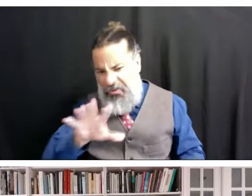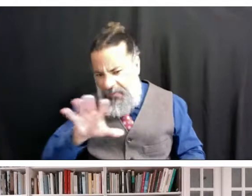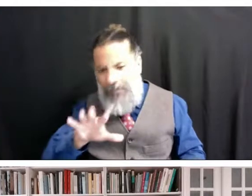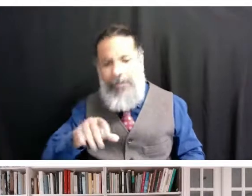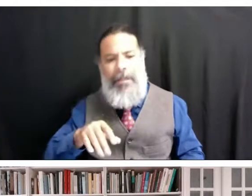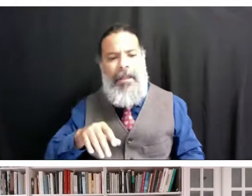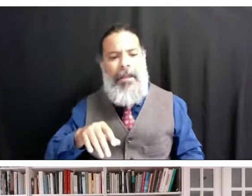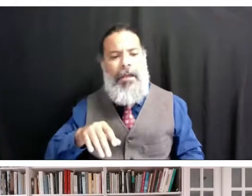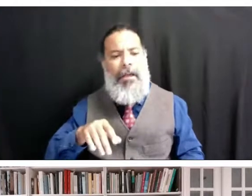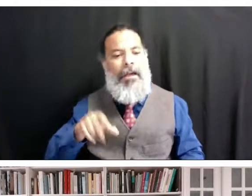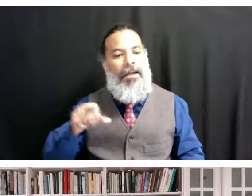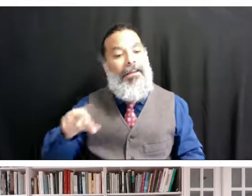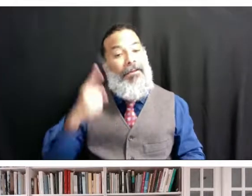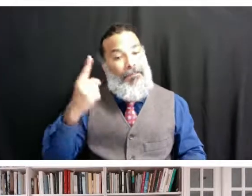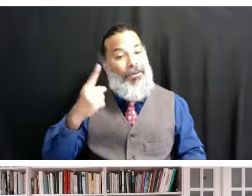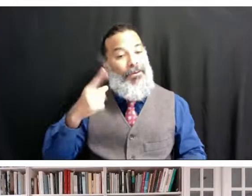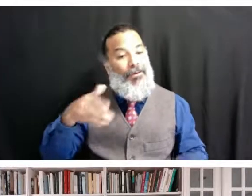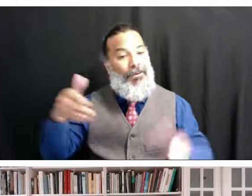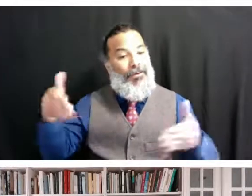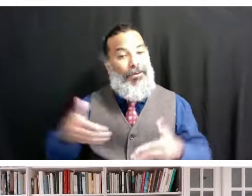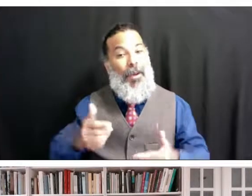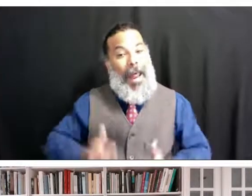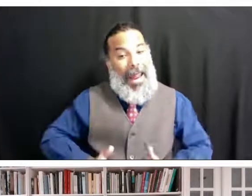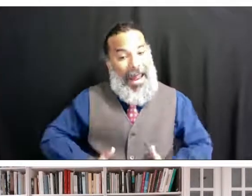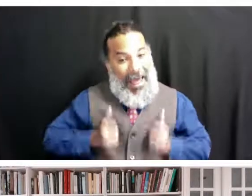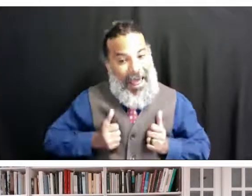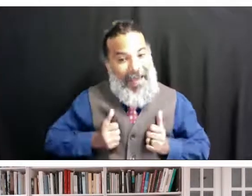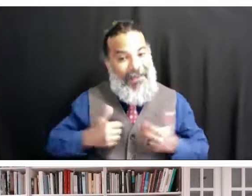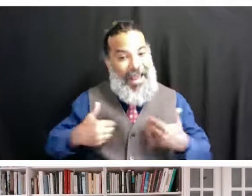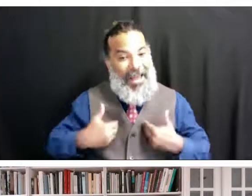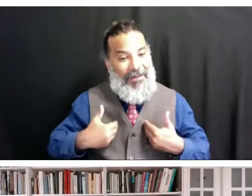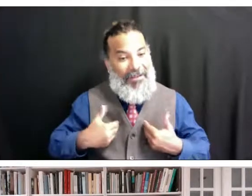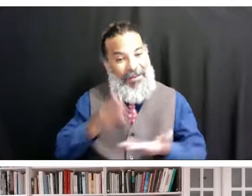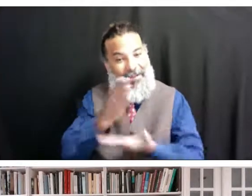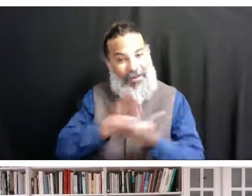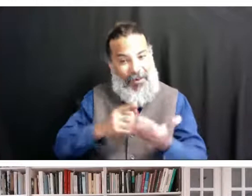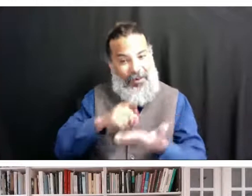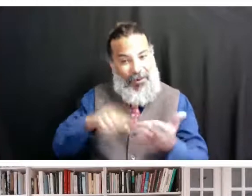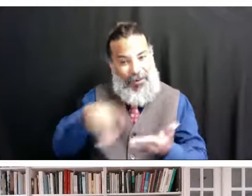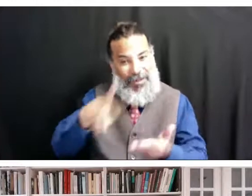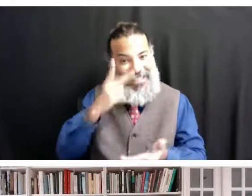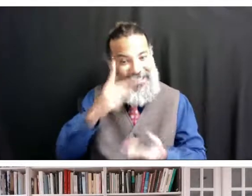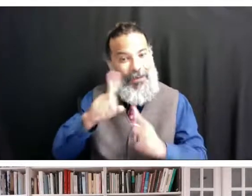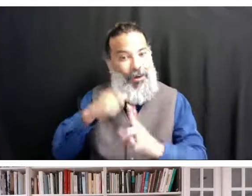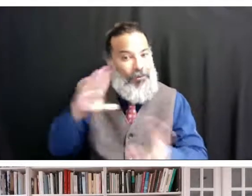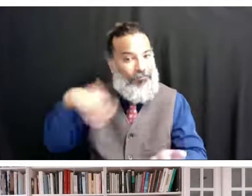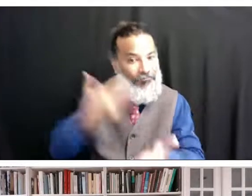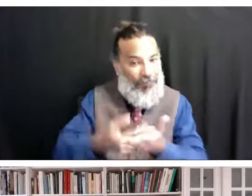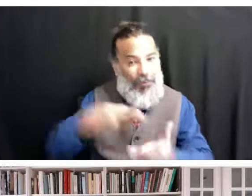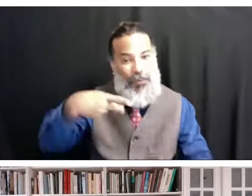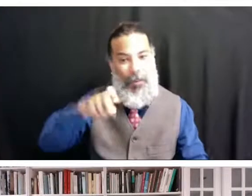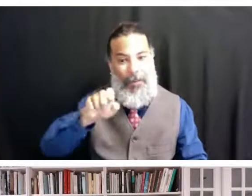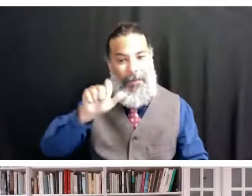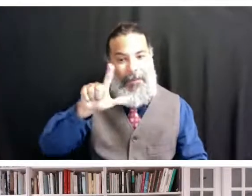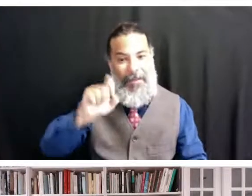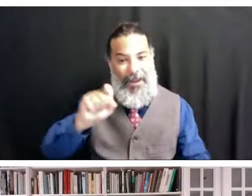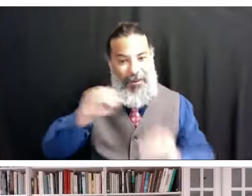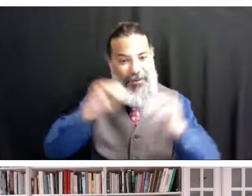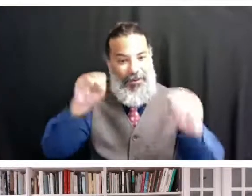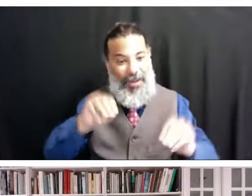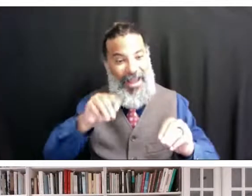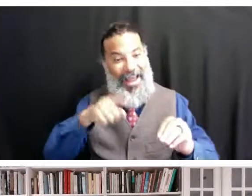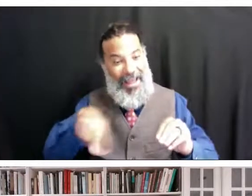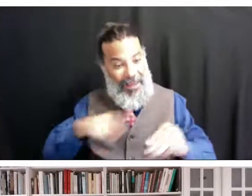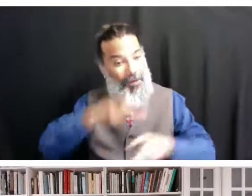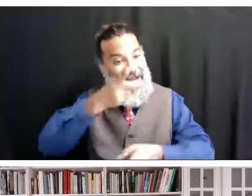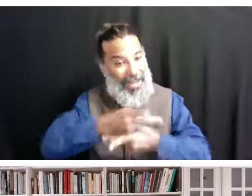1820-22, was the one who introduced live animals as part of what you could see when you came to the Peale Museum. And they were, in fact,